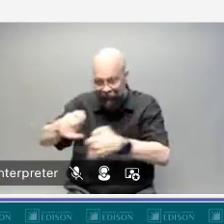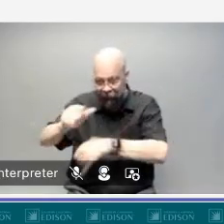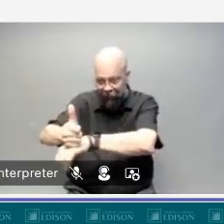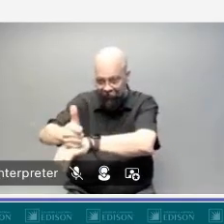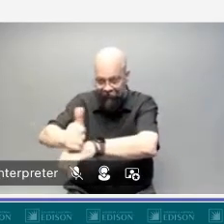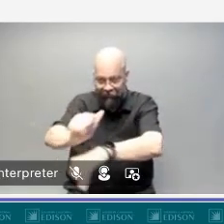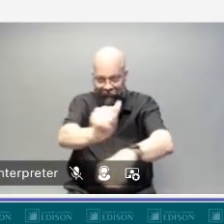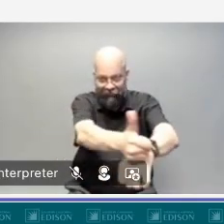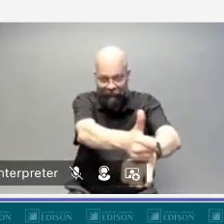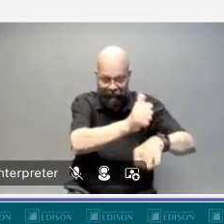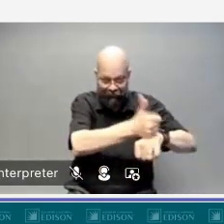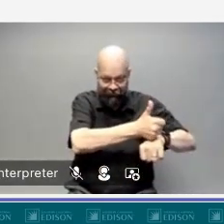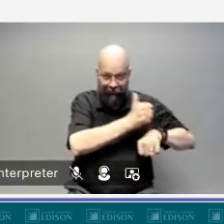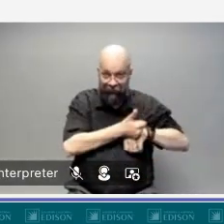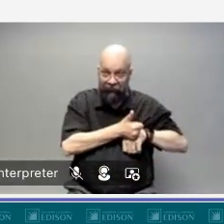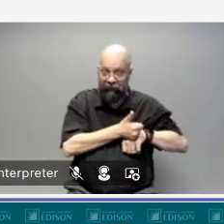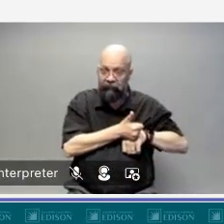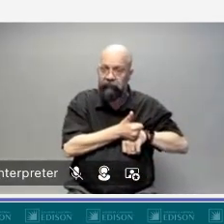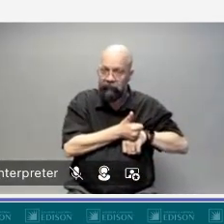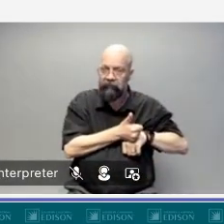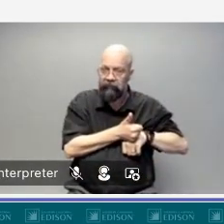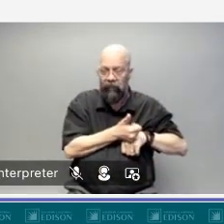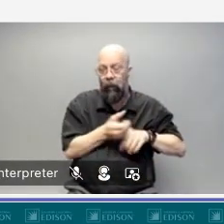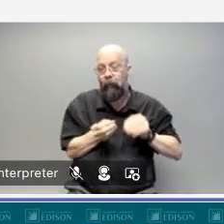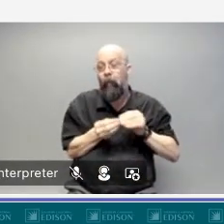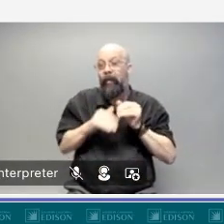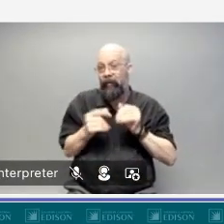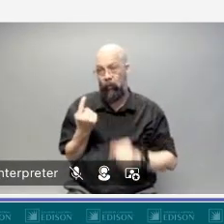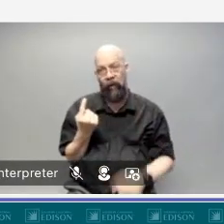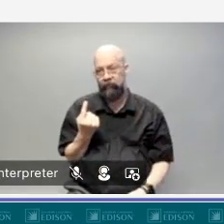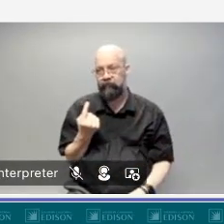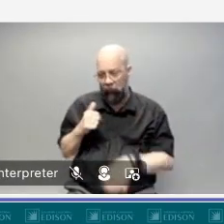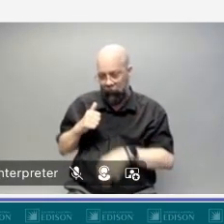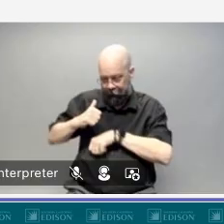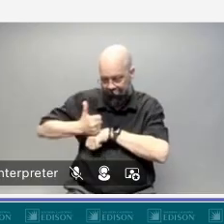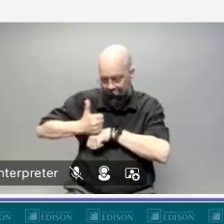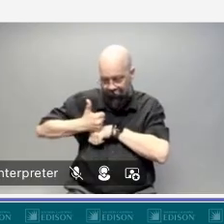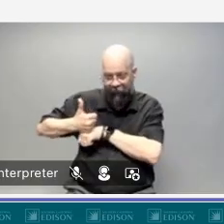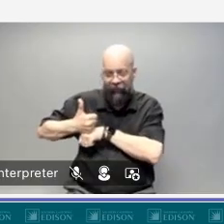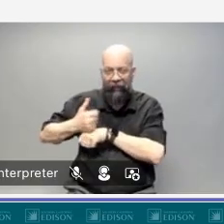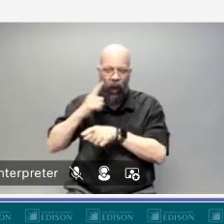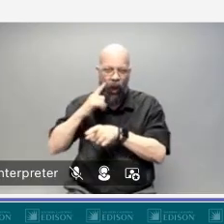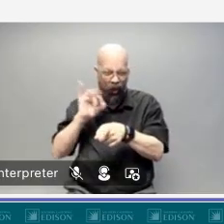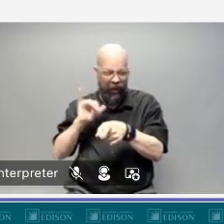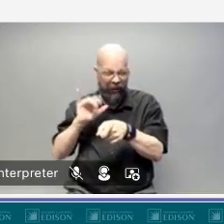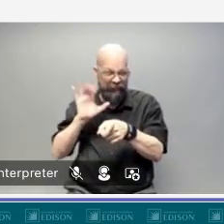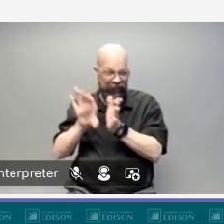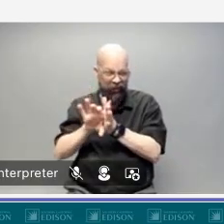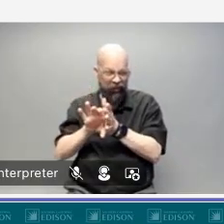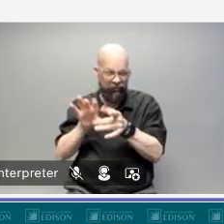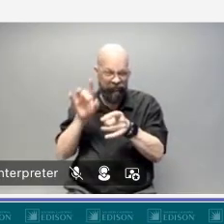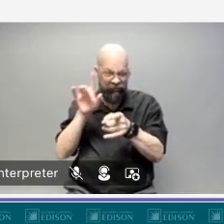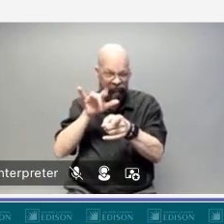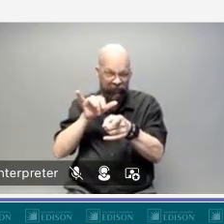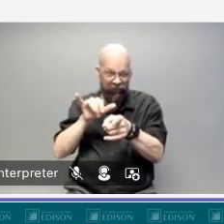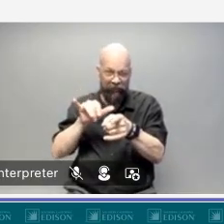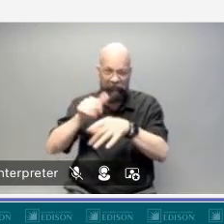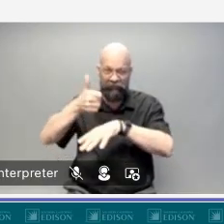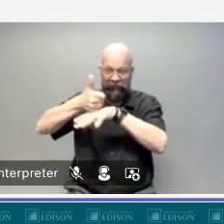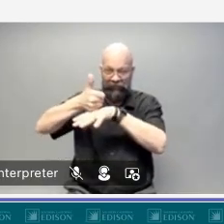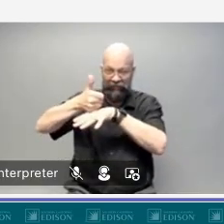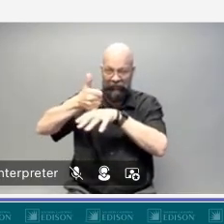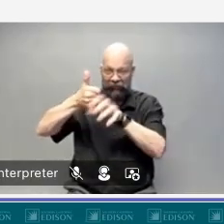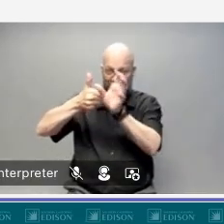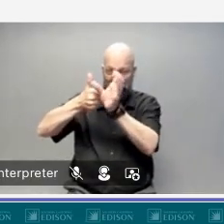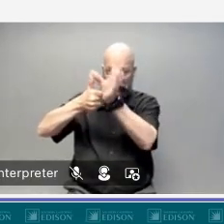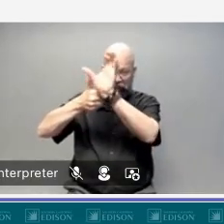on our circuits in our high fire risk areas. They look like this here in the picture. These are